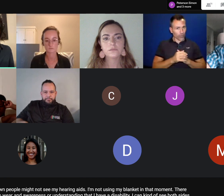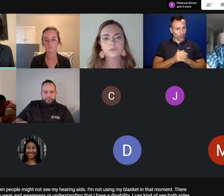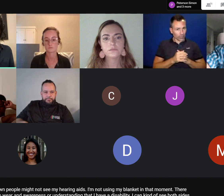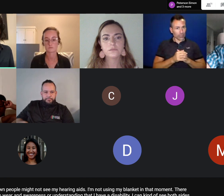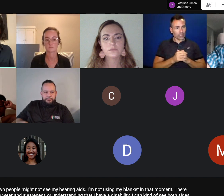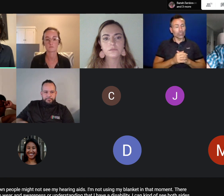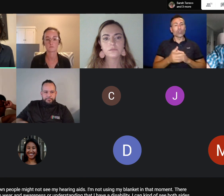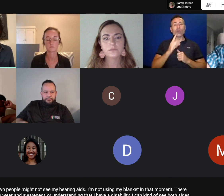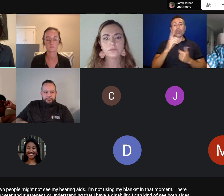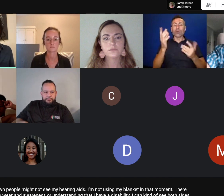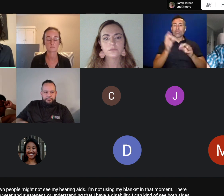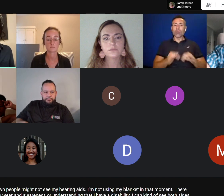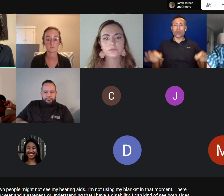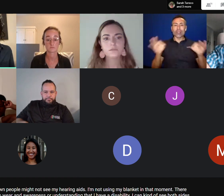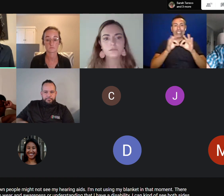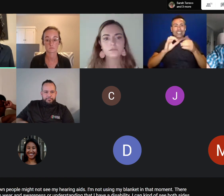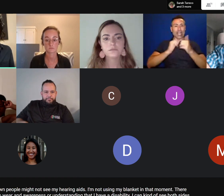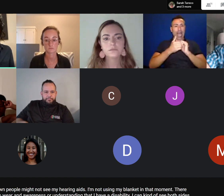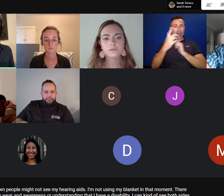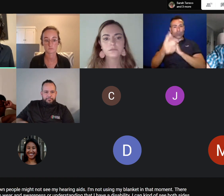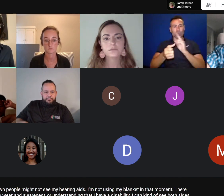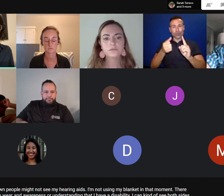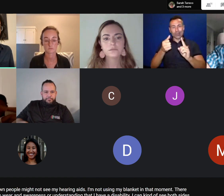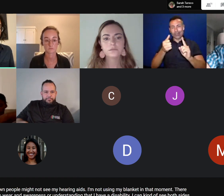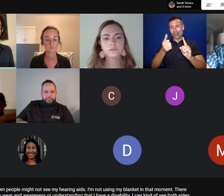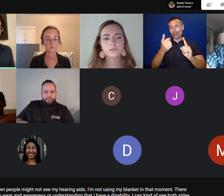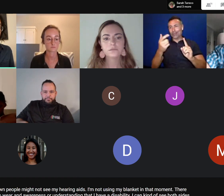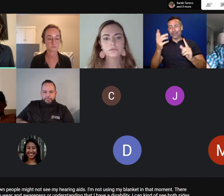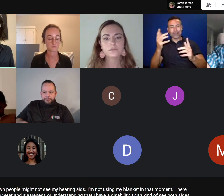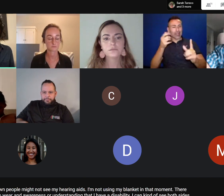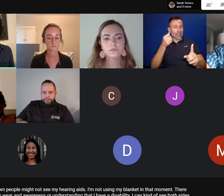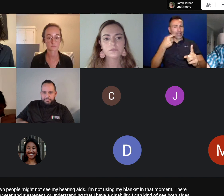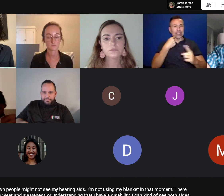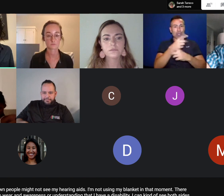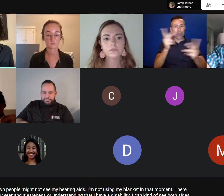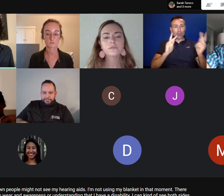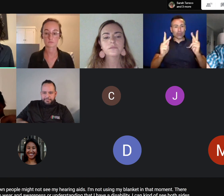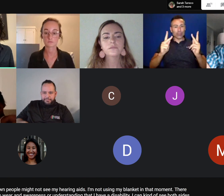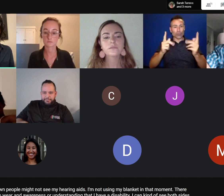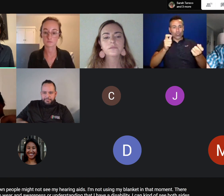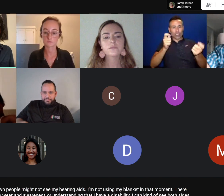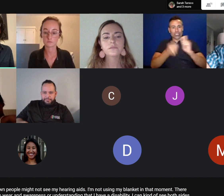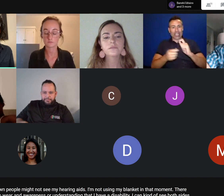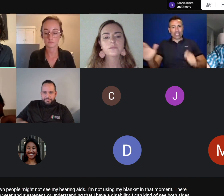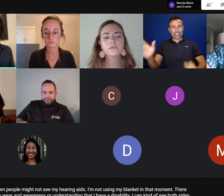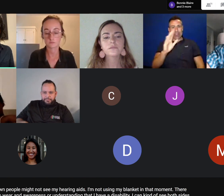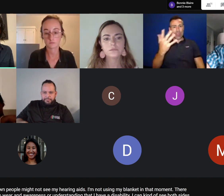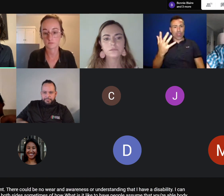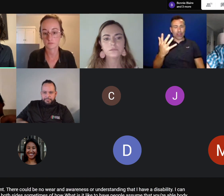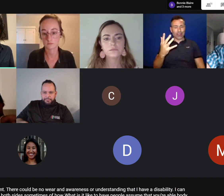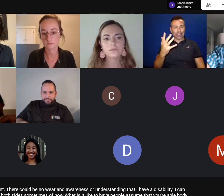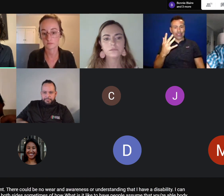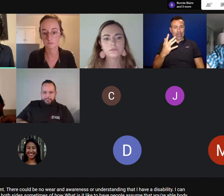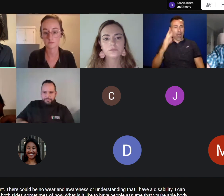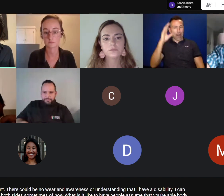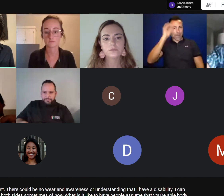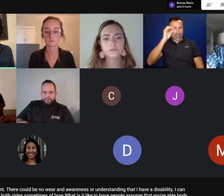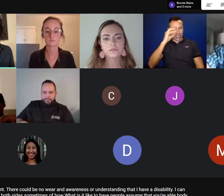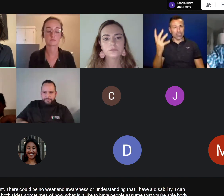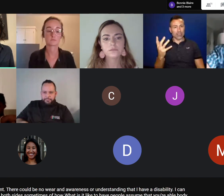with disabilities in our society. People struggle with discrimination, not being hired for jobs,